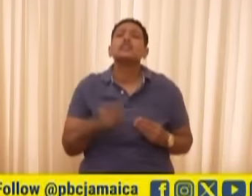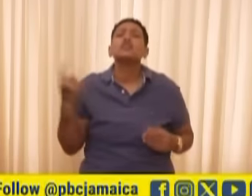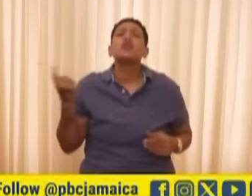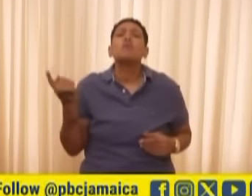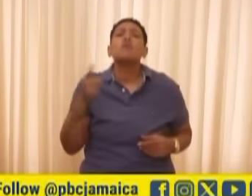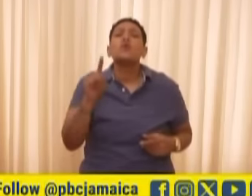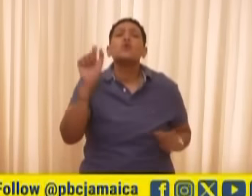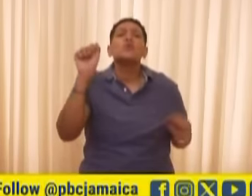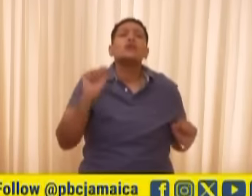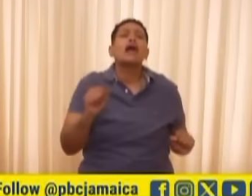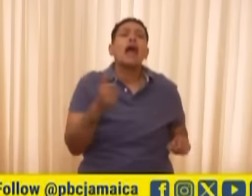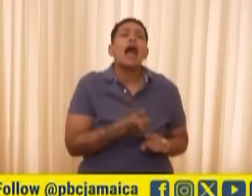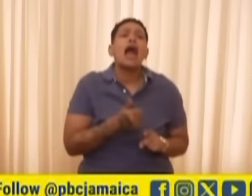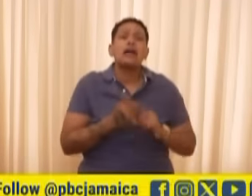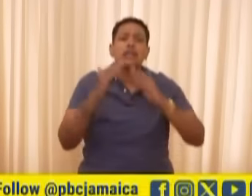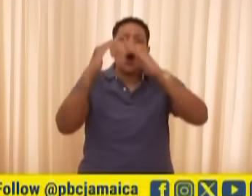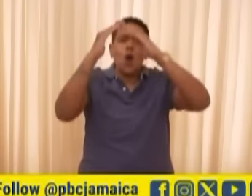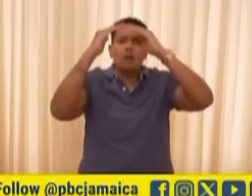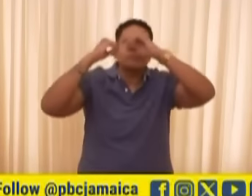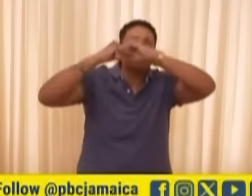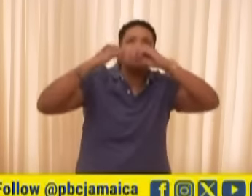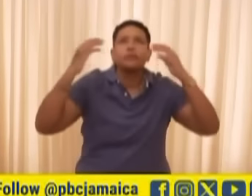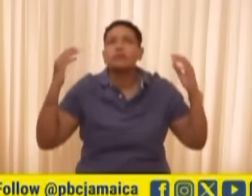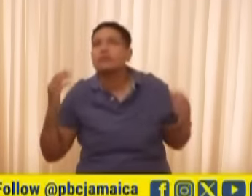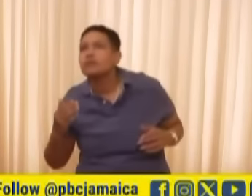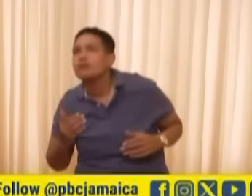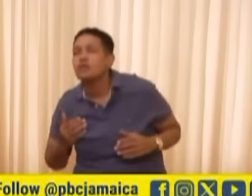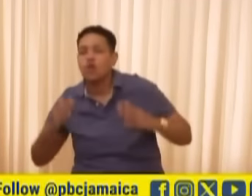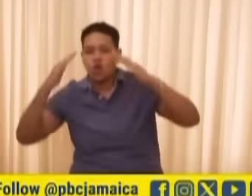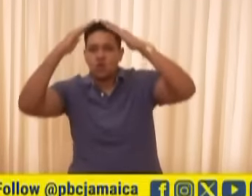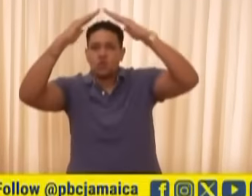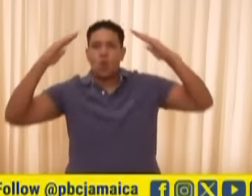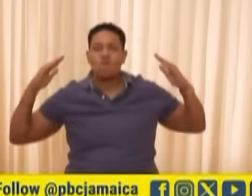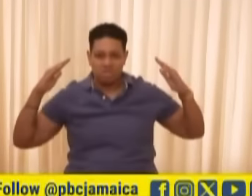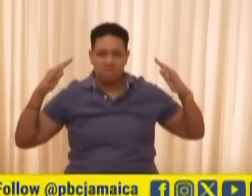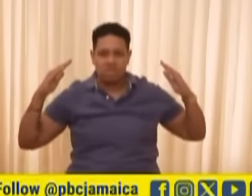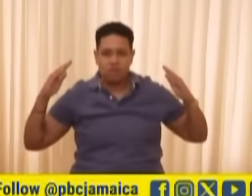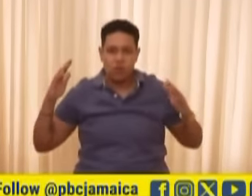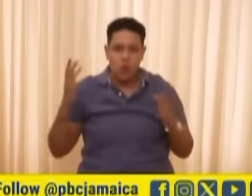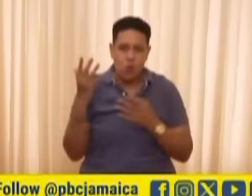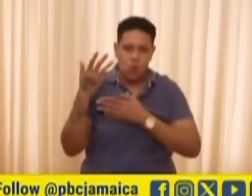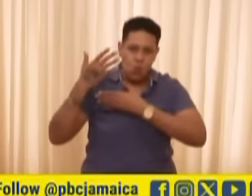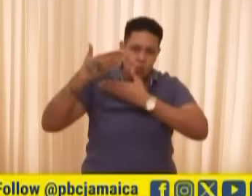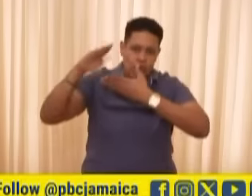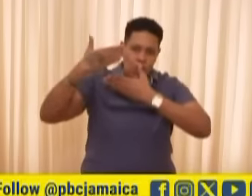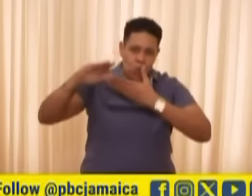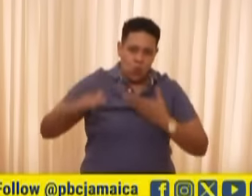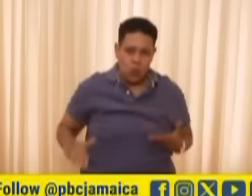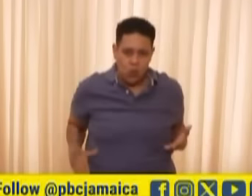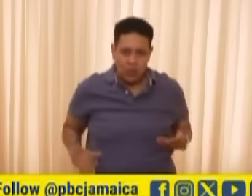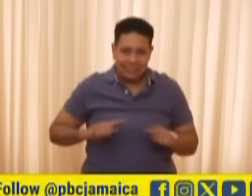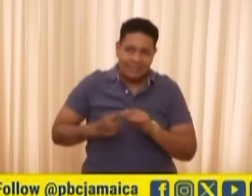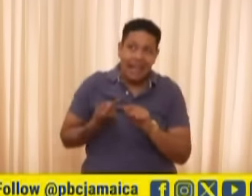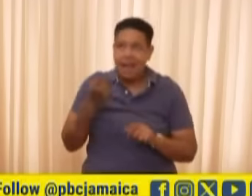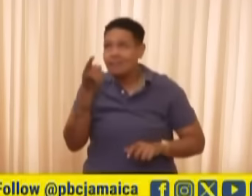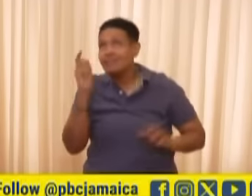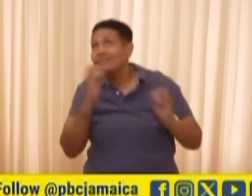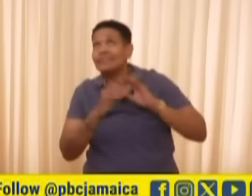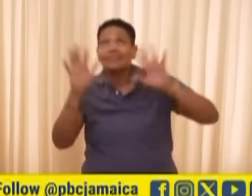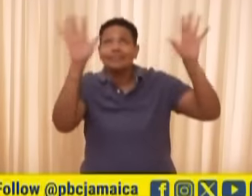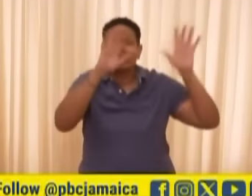where you can be sheltered. Roofs, windows, start there.